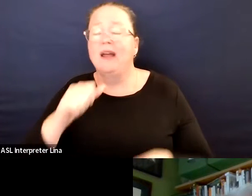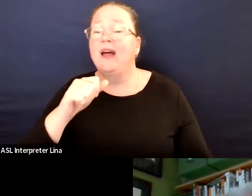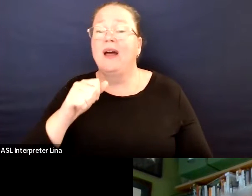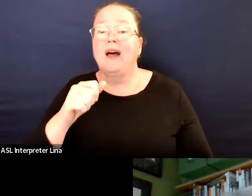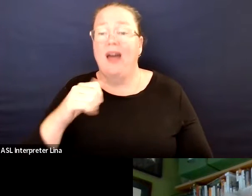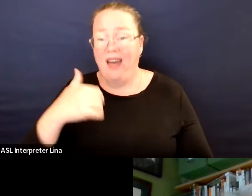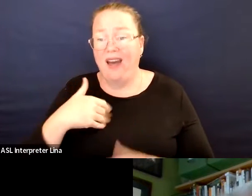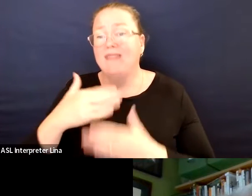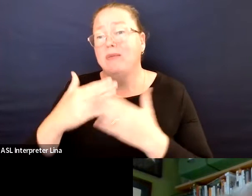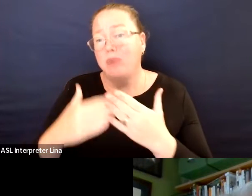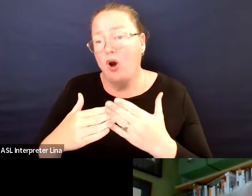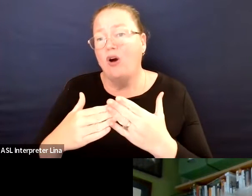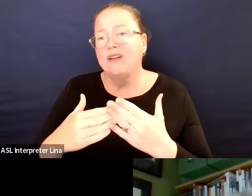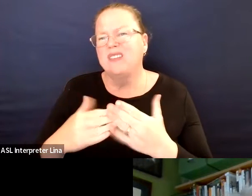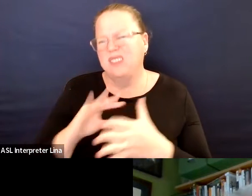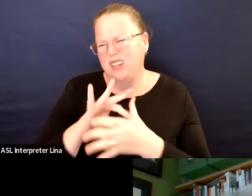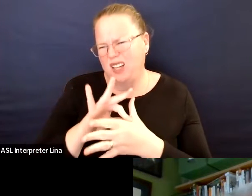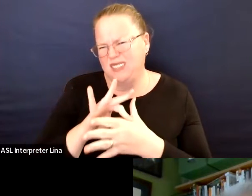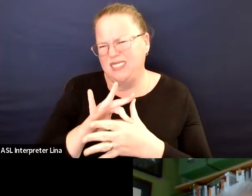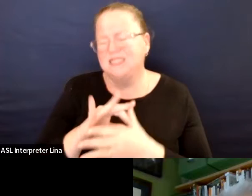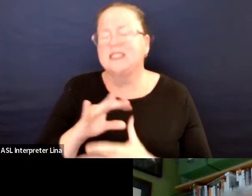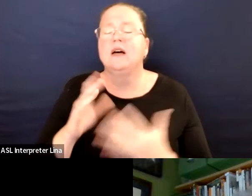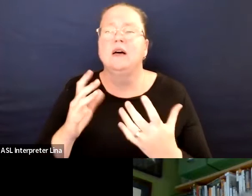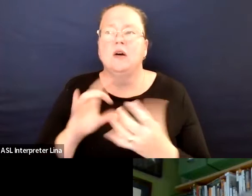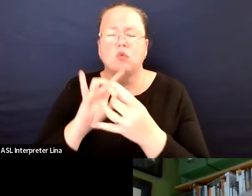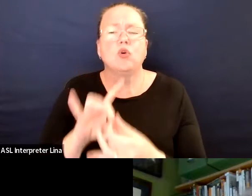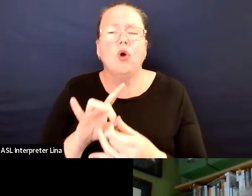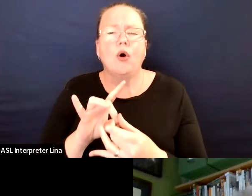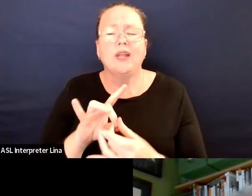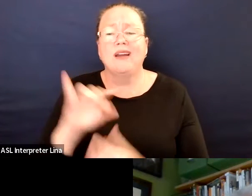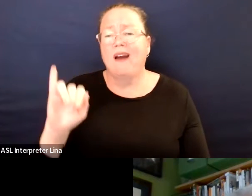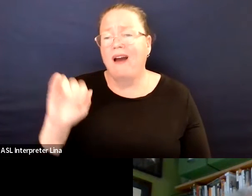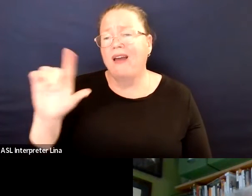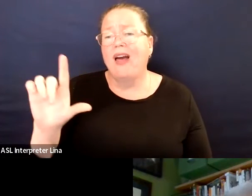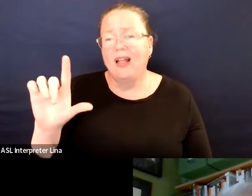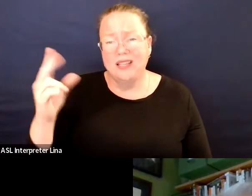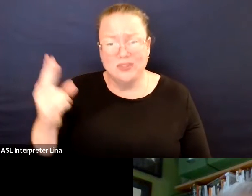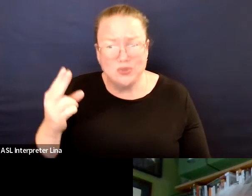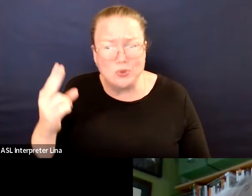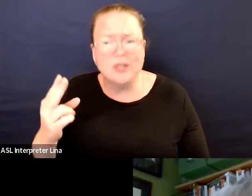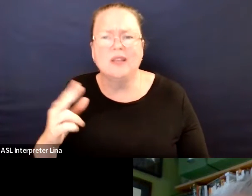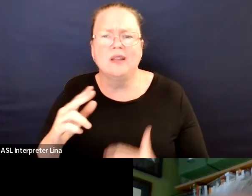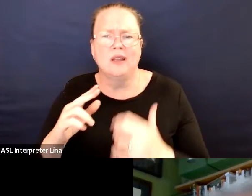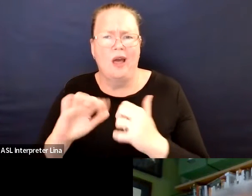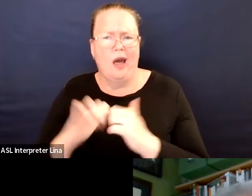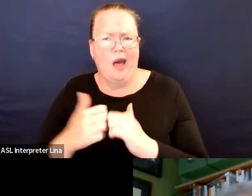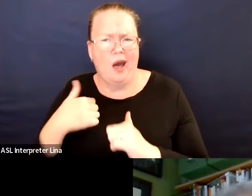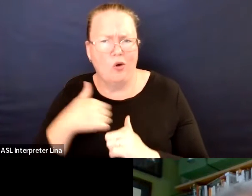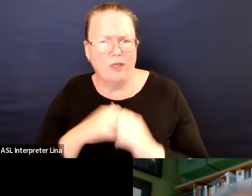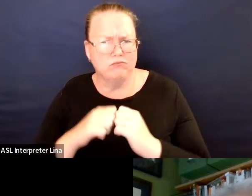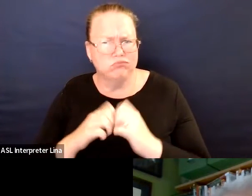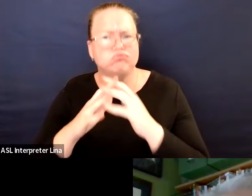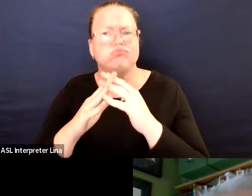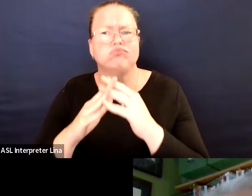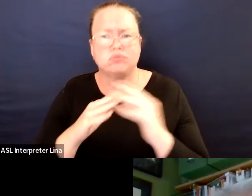that element of context, I like to call it, about IL history, how we come to be here, what is